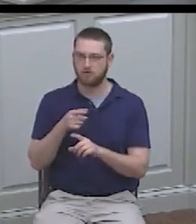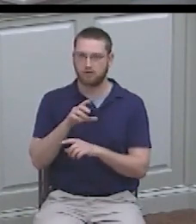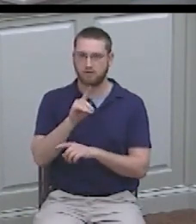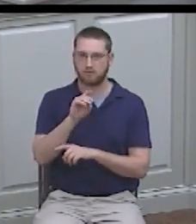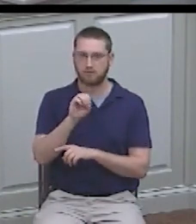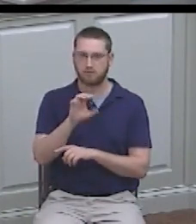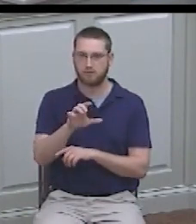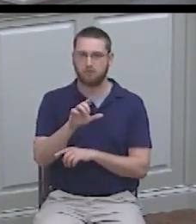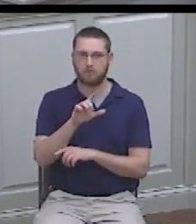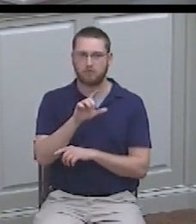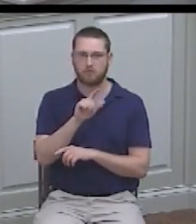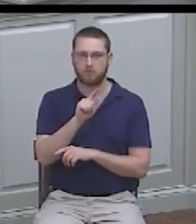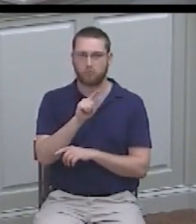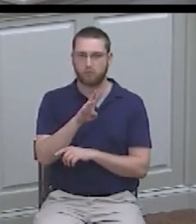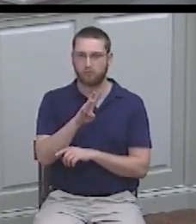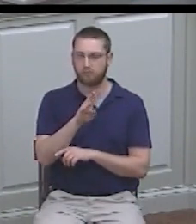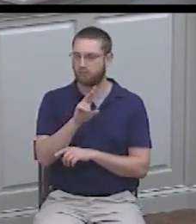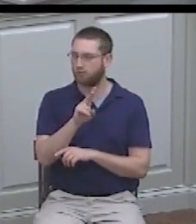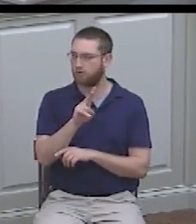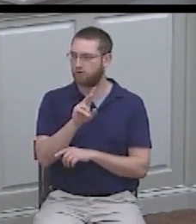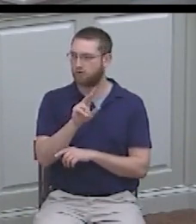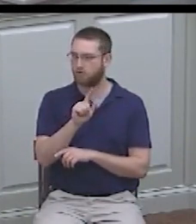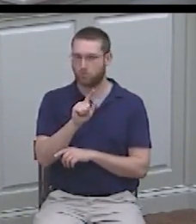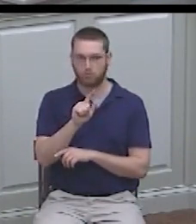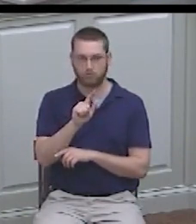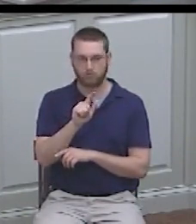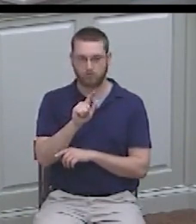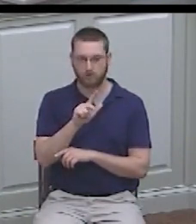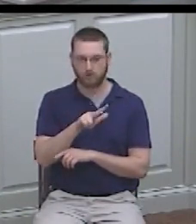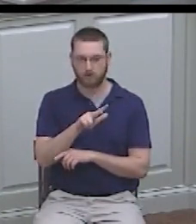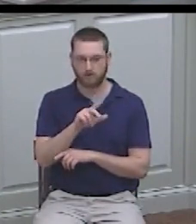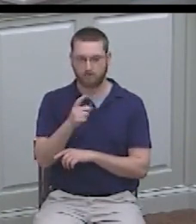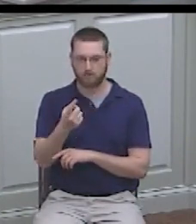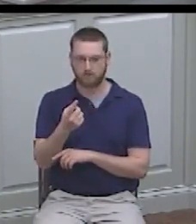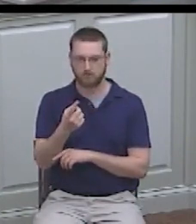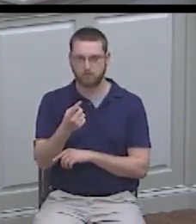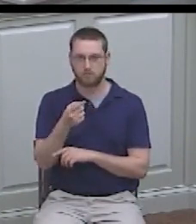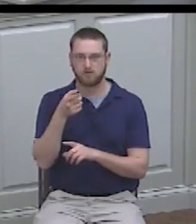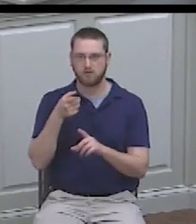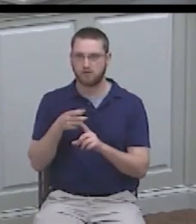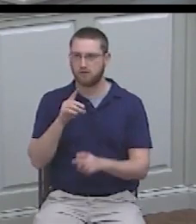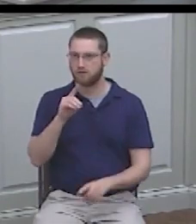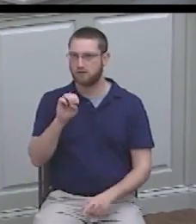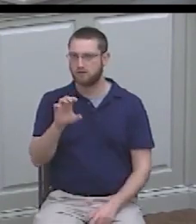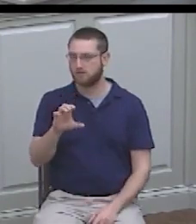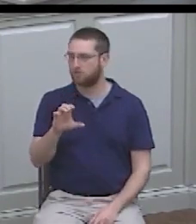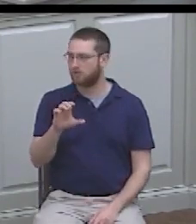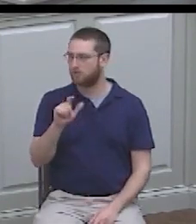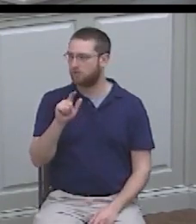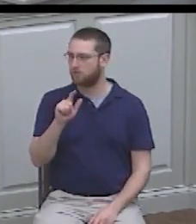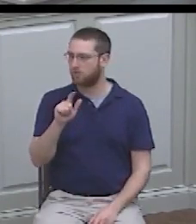December 31st, 2018, which covers our proposed tenure of working together.